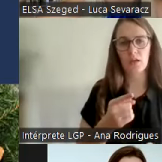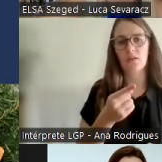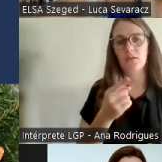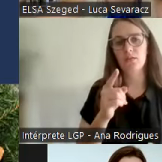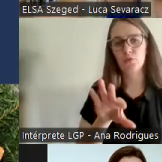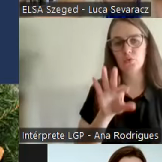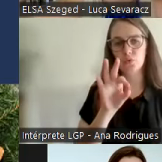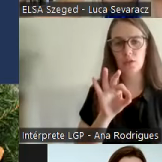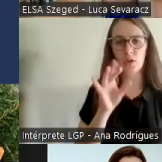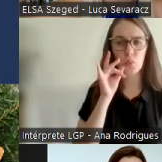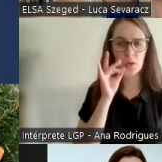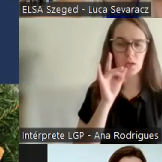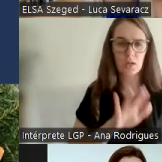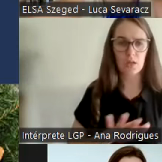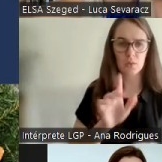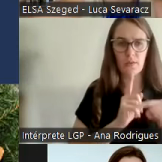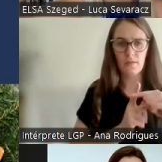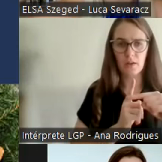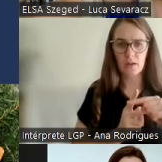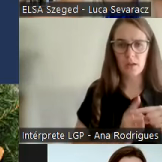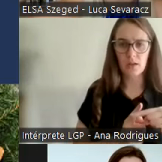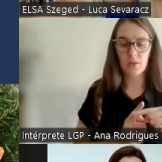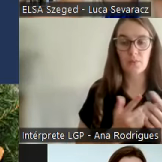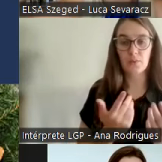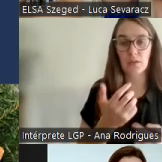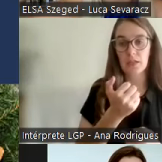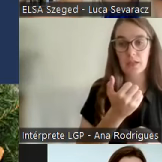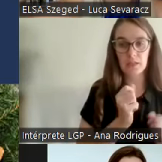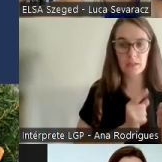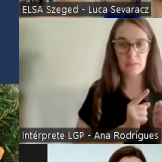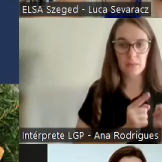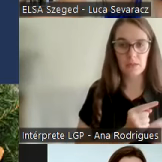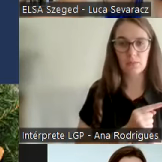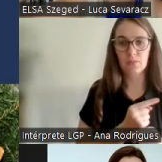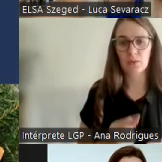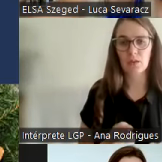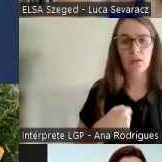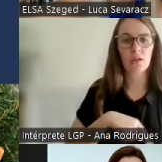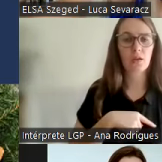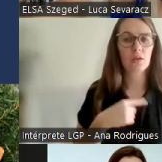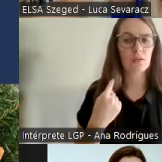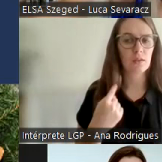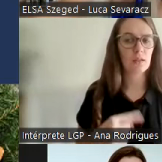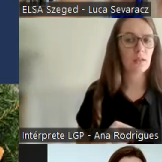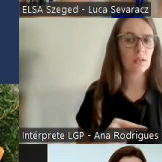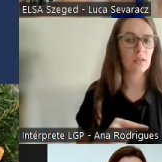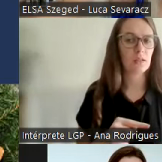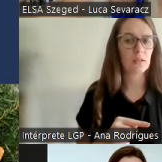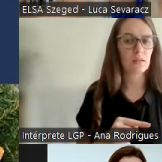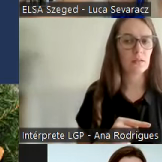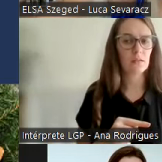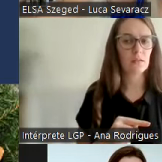and traditions. On March 15th, our members visited the statue of one of our greatest poets, Sándor Petőfi,